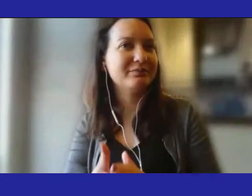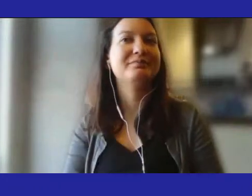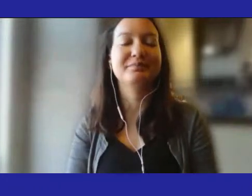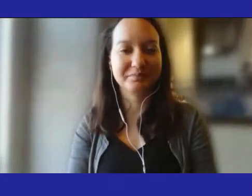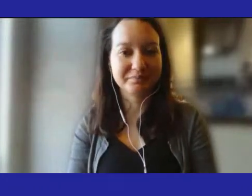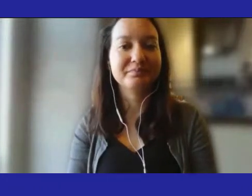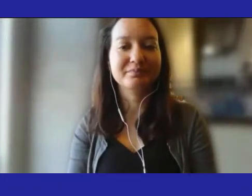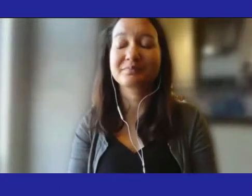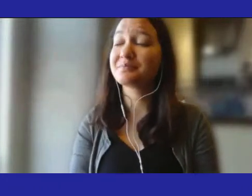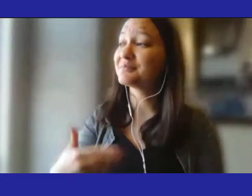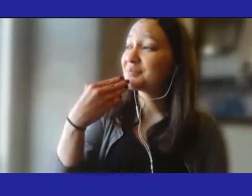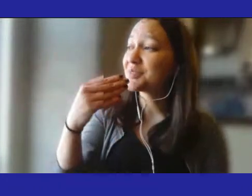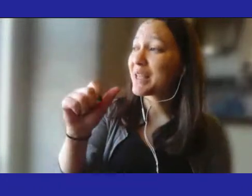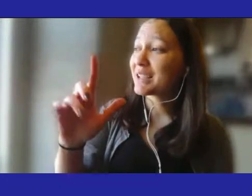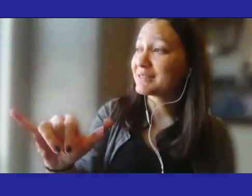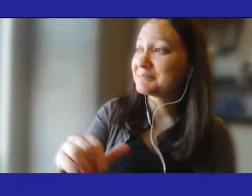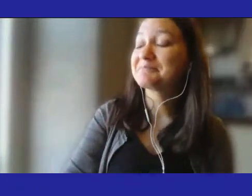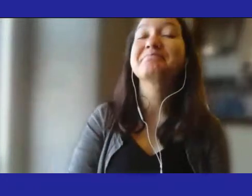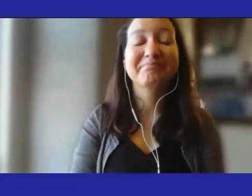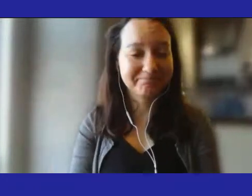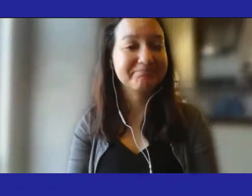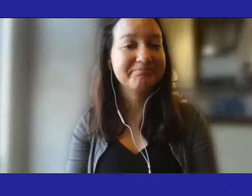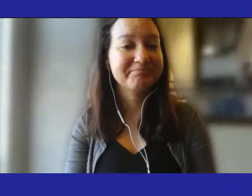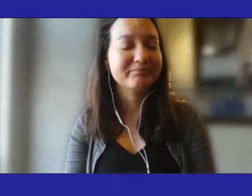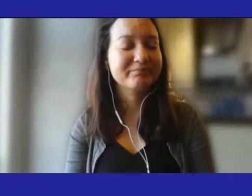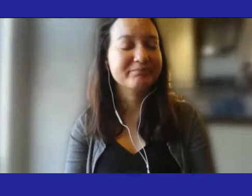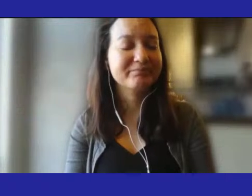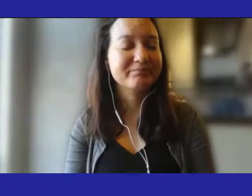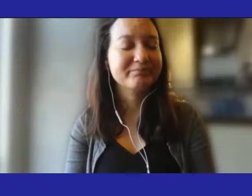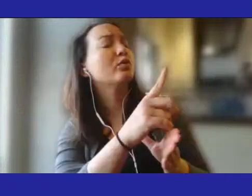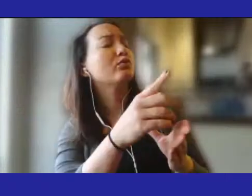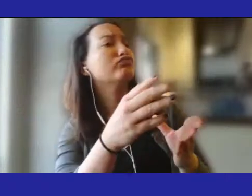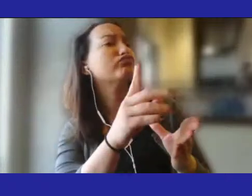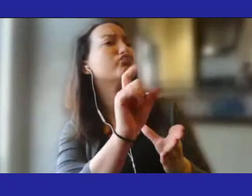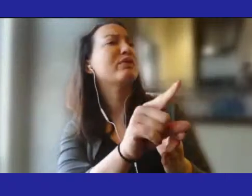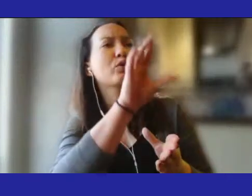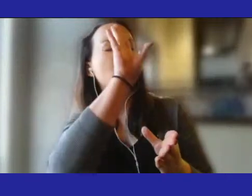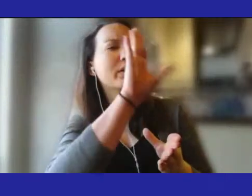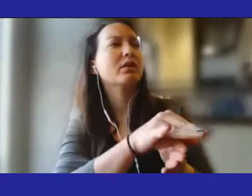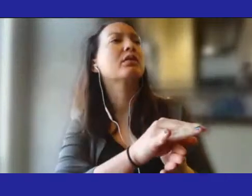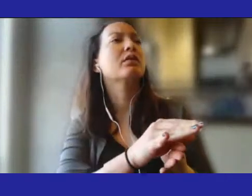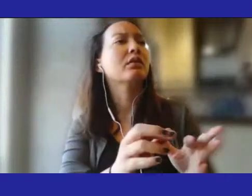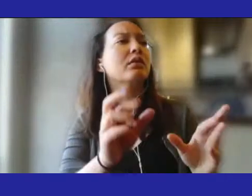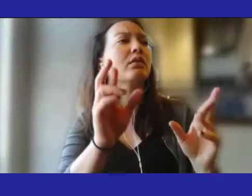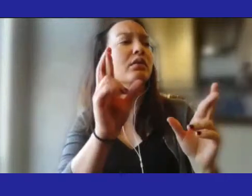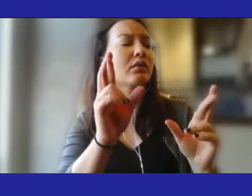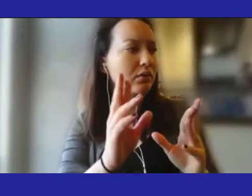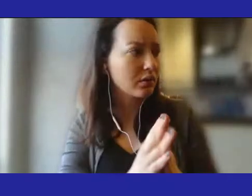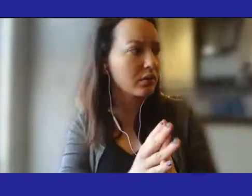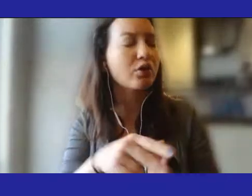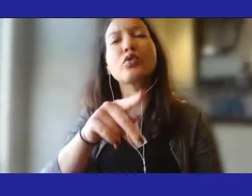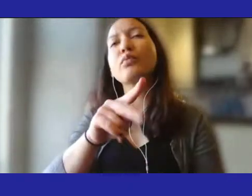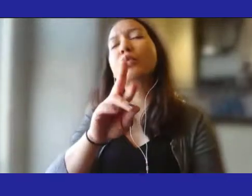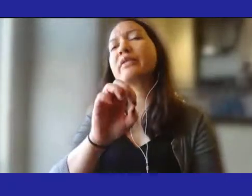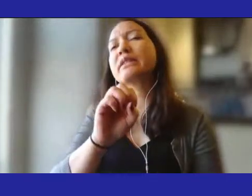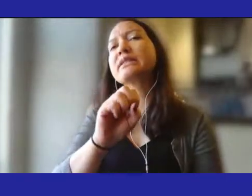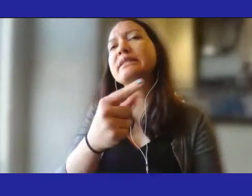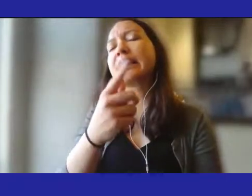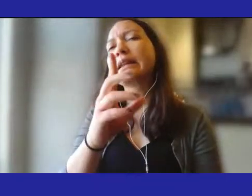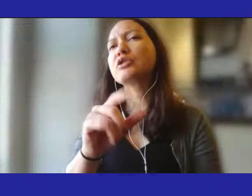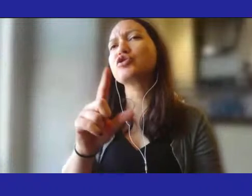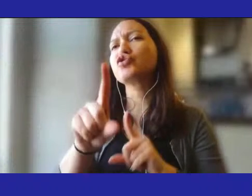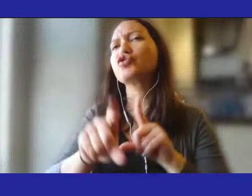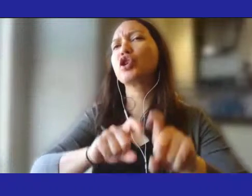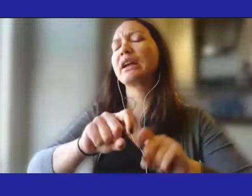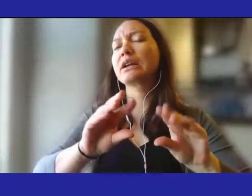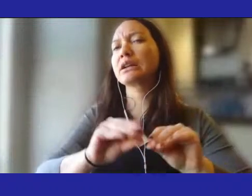Sally? I have just a general question. I know how unhappy we've been with the Press Ganey survey and how incredibly long it